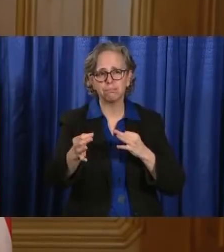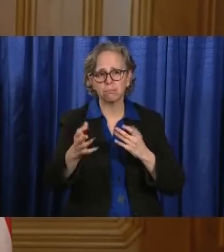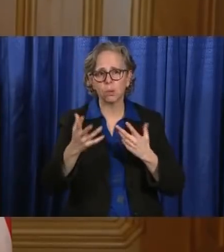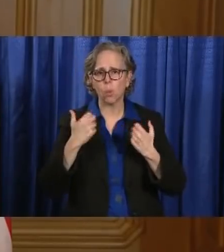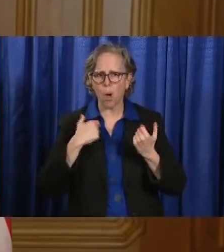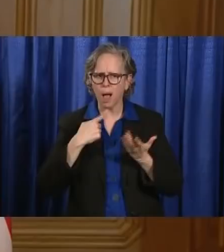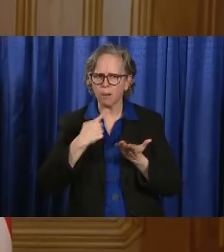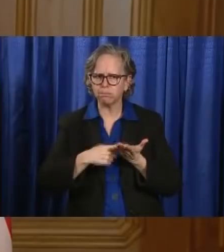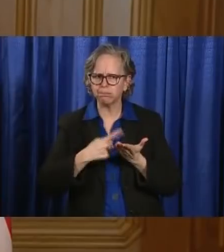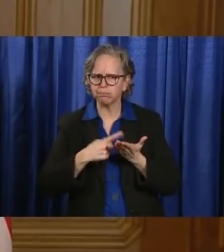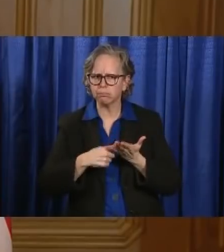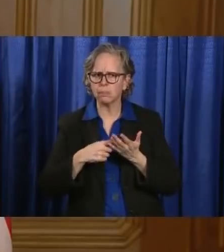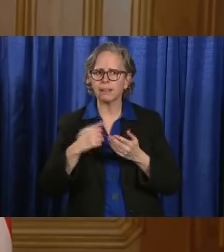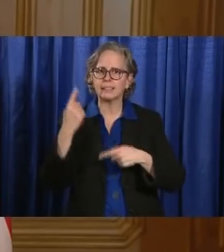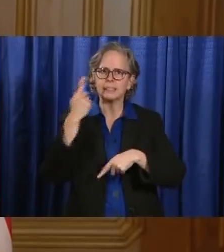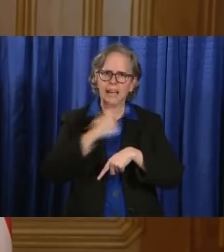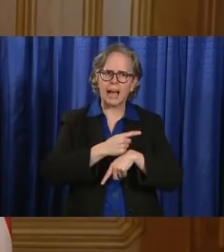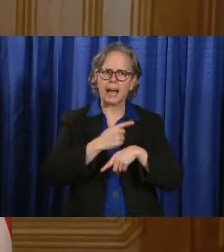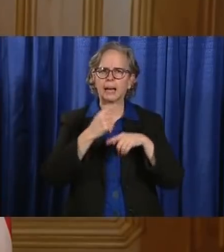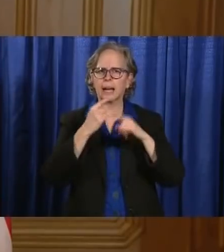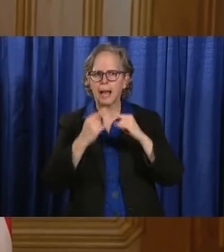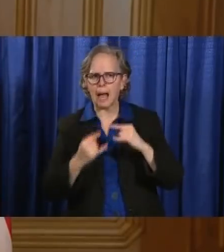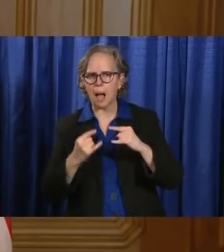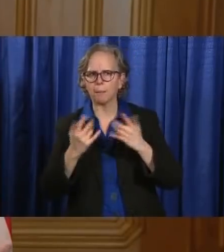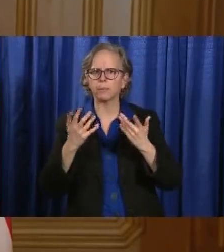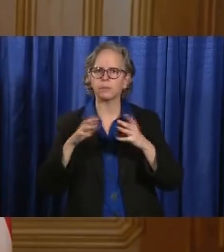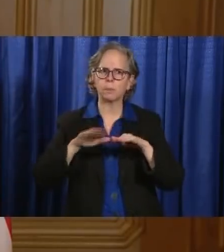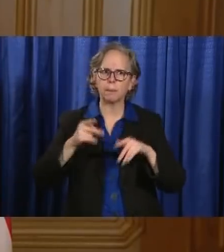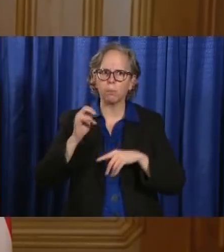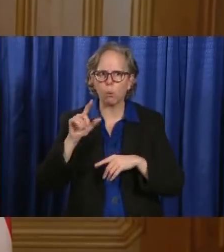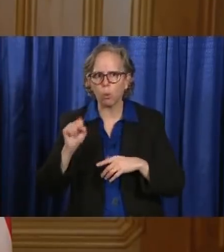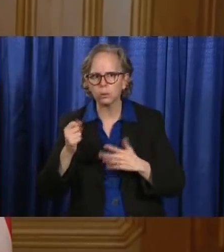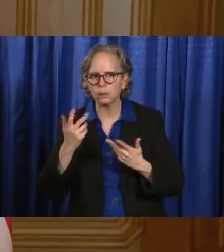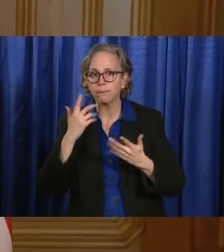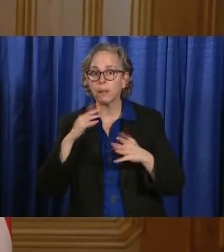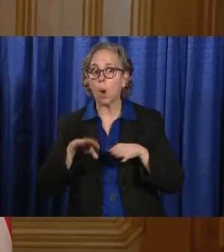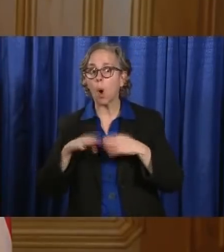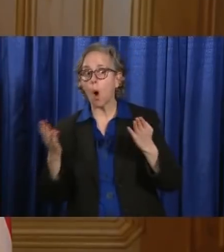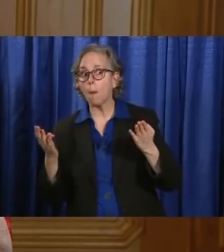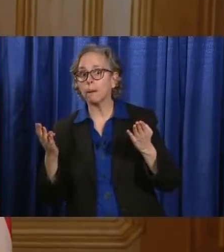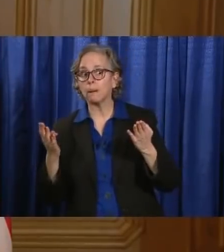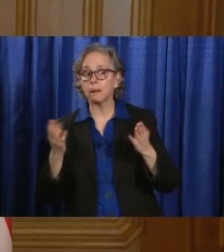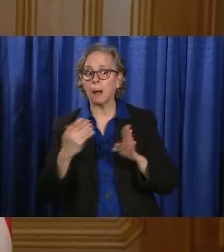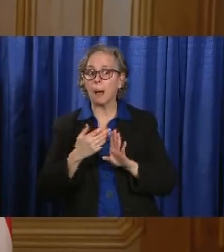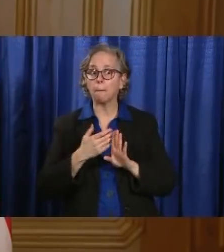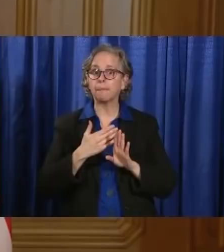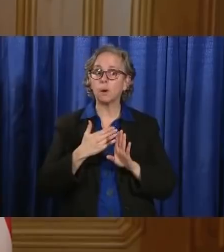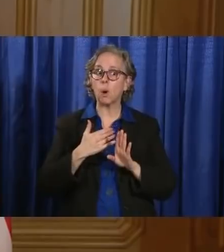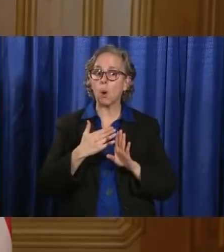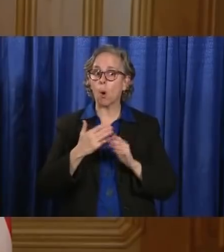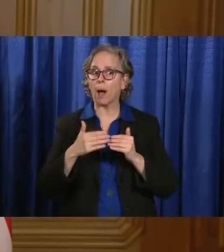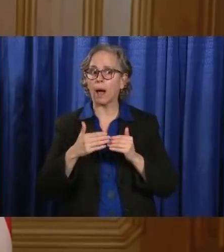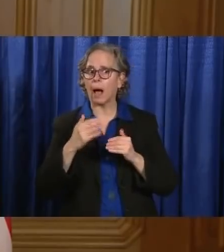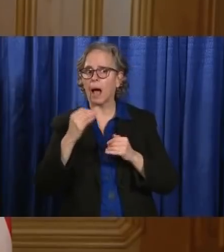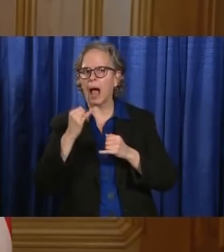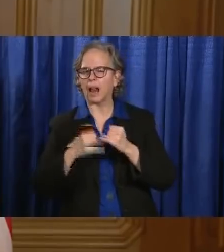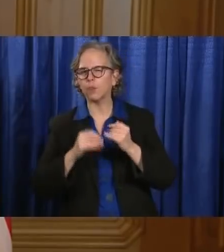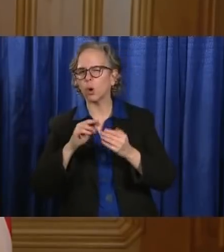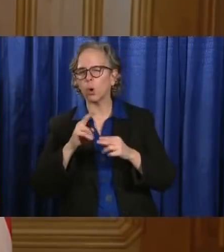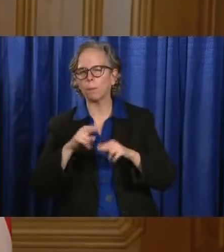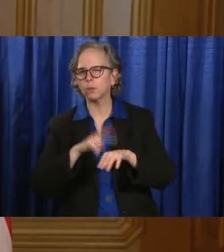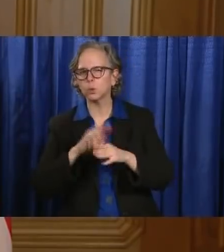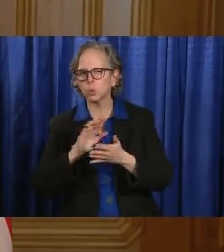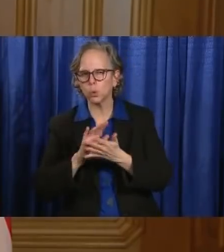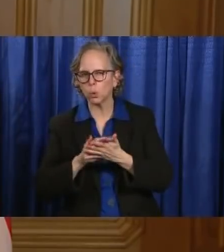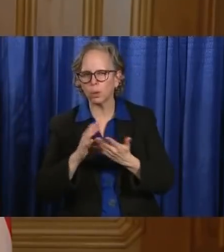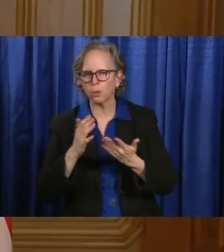doing them before the school year, the normal school year would have ended, and we got into summer. So we didn't know whether any of